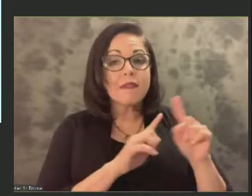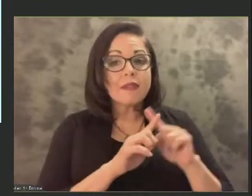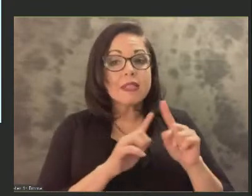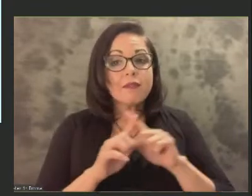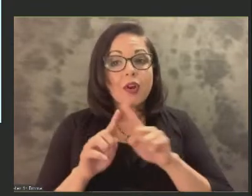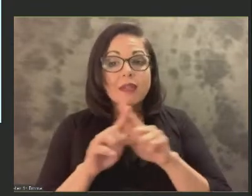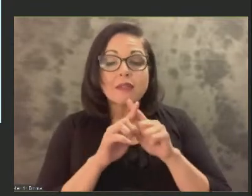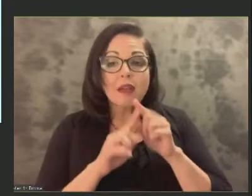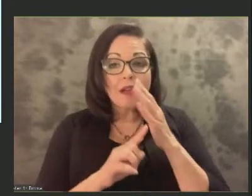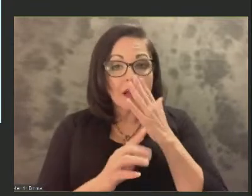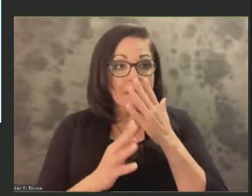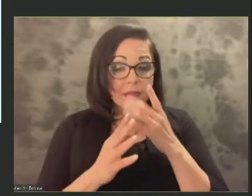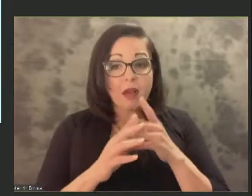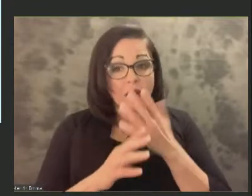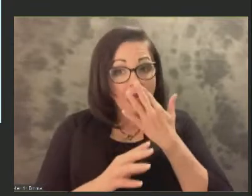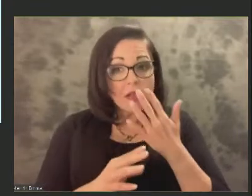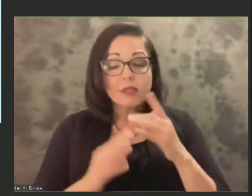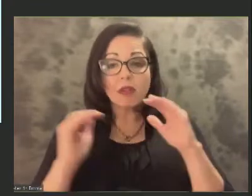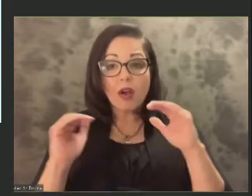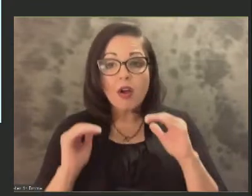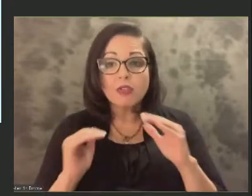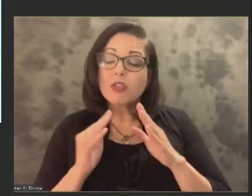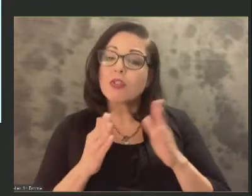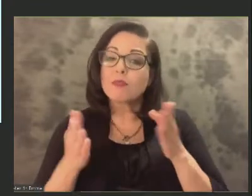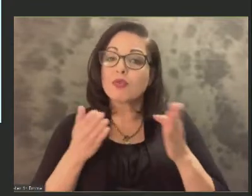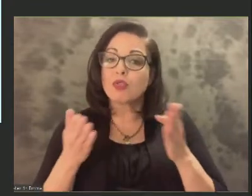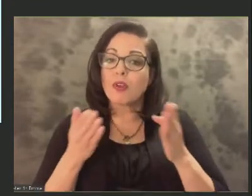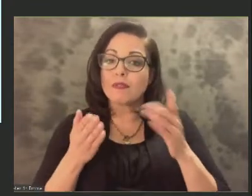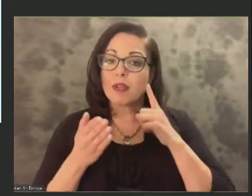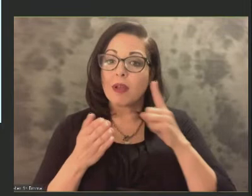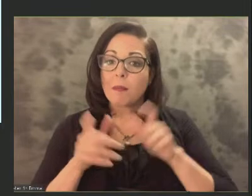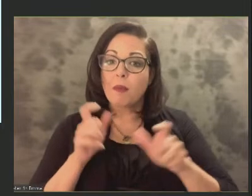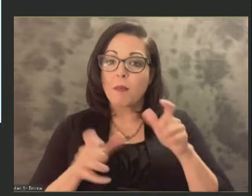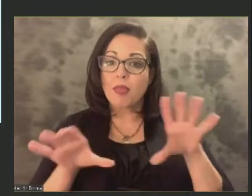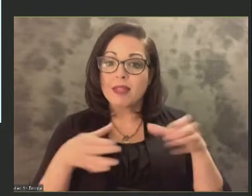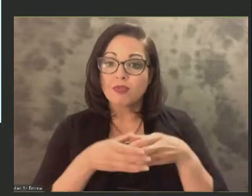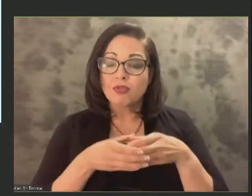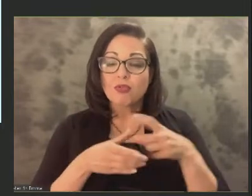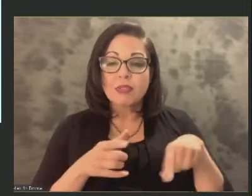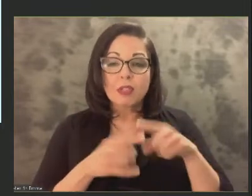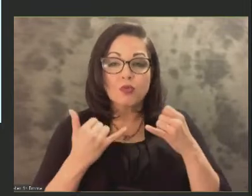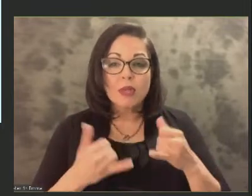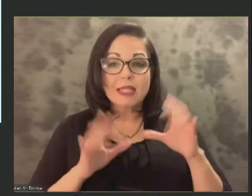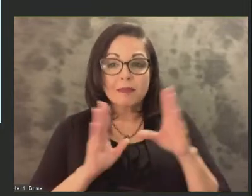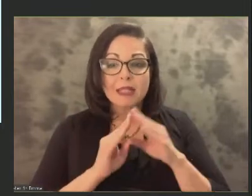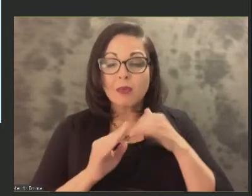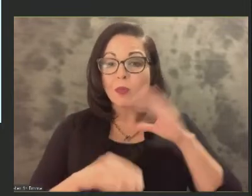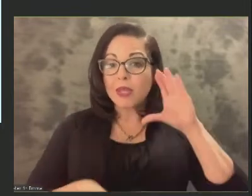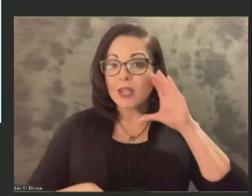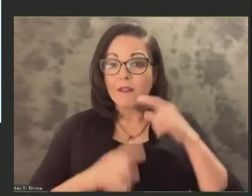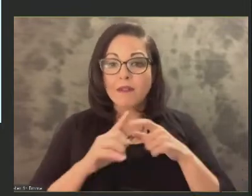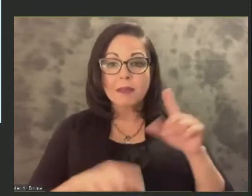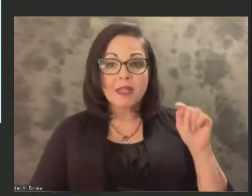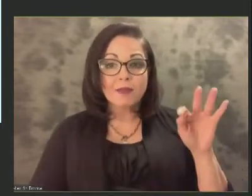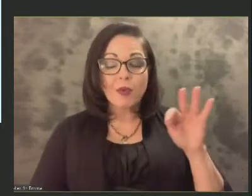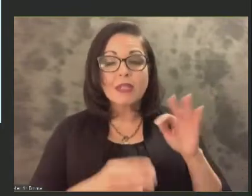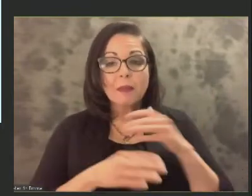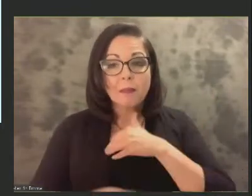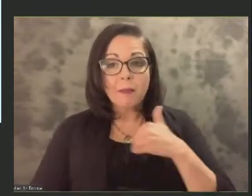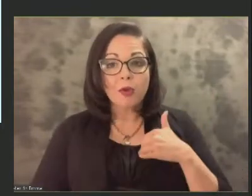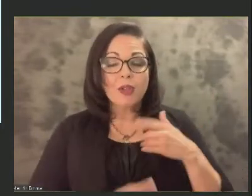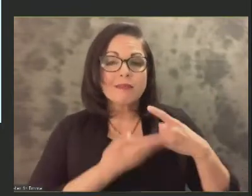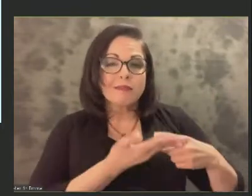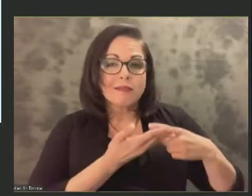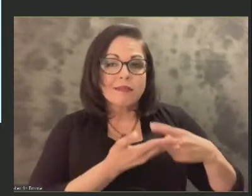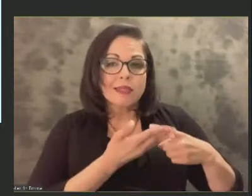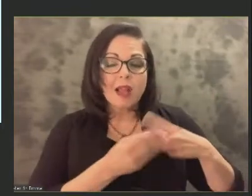underserved populations. In today's meeting, we will hear from the task force members deliberating on a final set